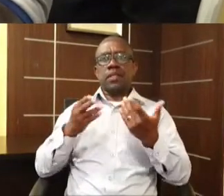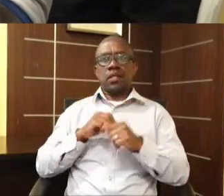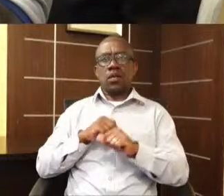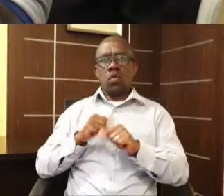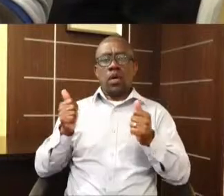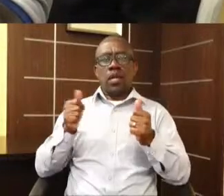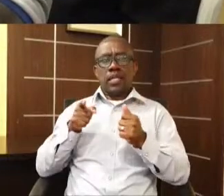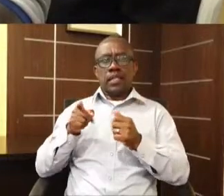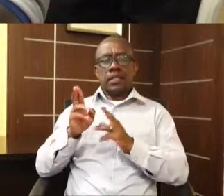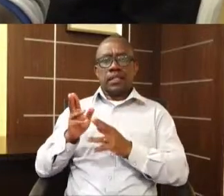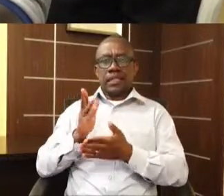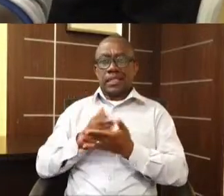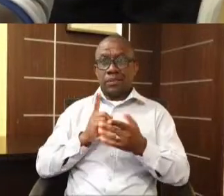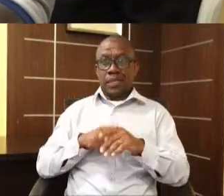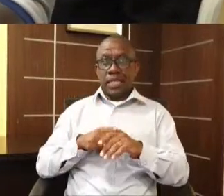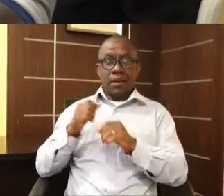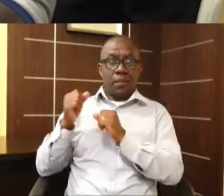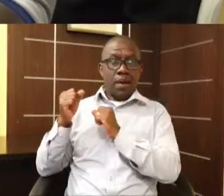difficult.